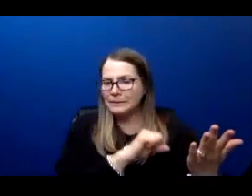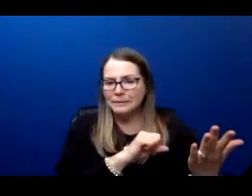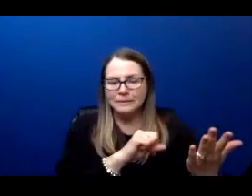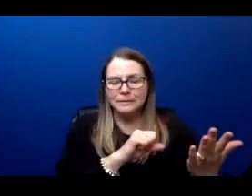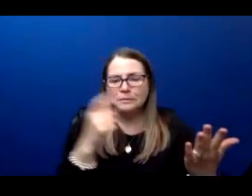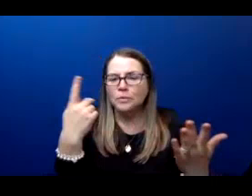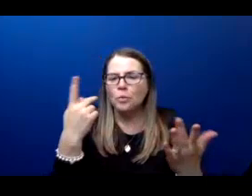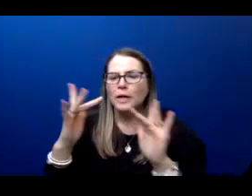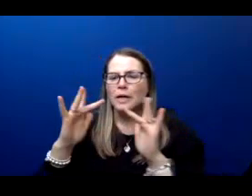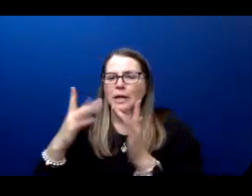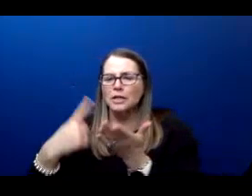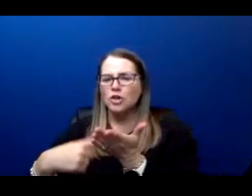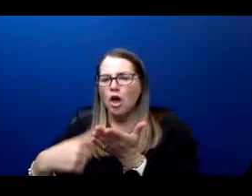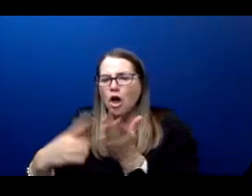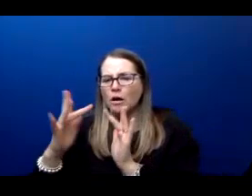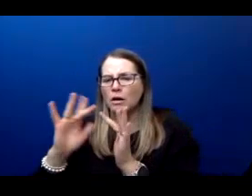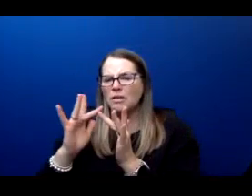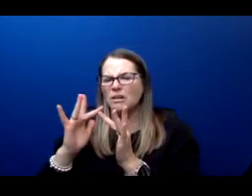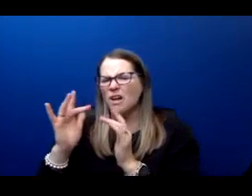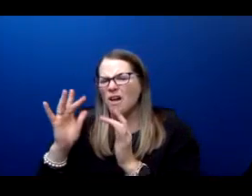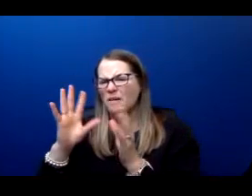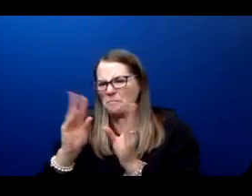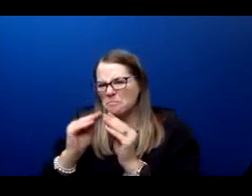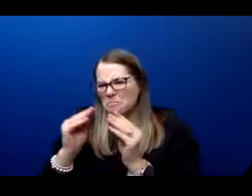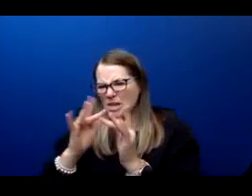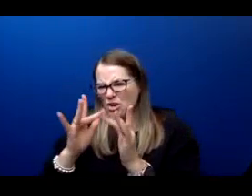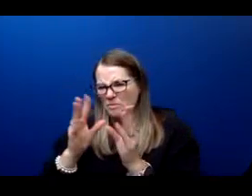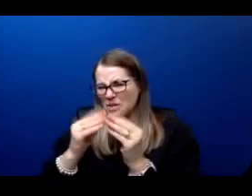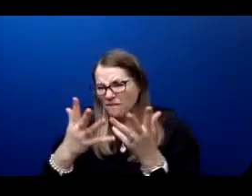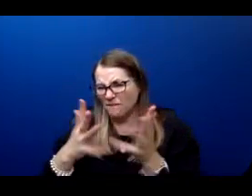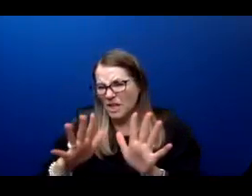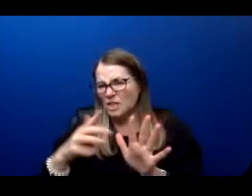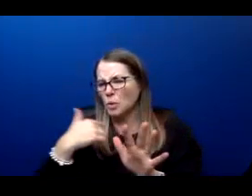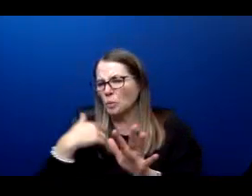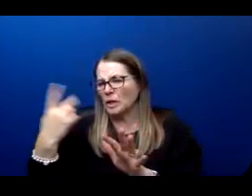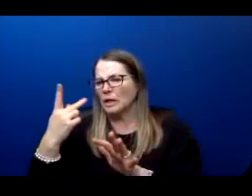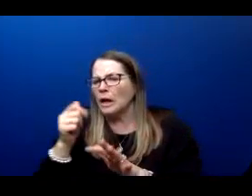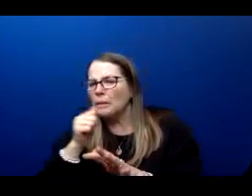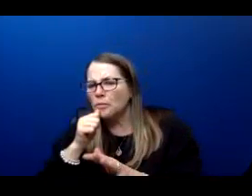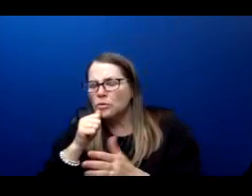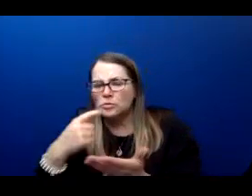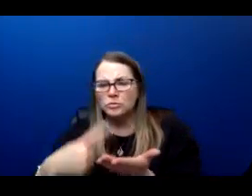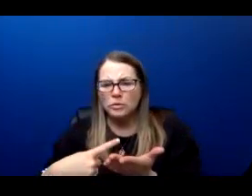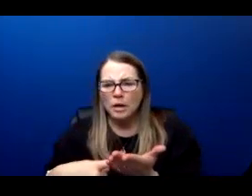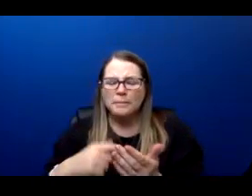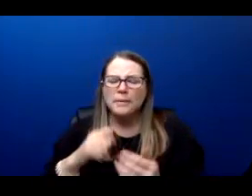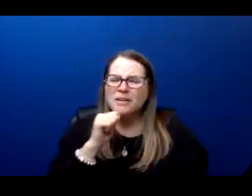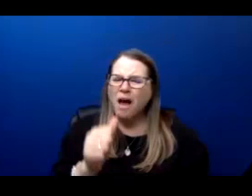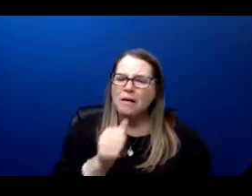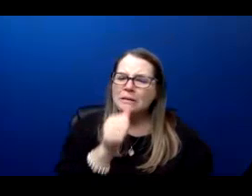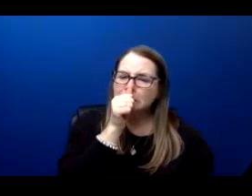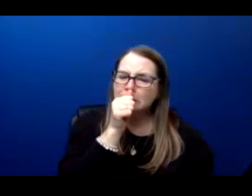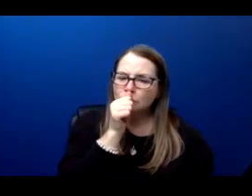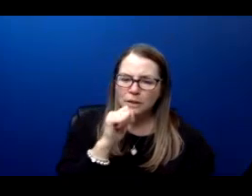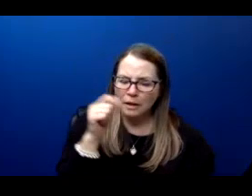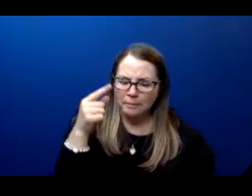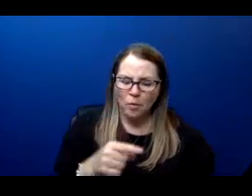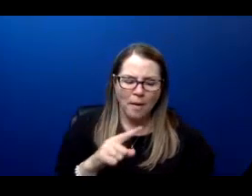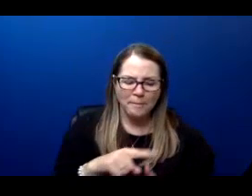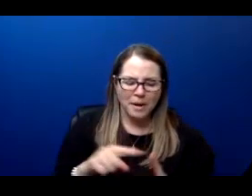offline. Let's talk offline. Not to be secretive by any means, but just to go through some